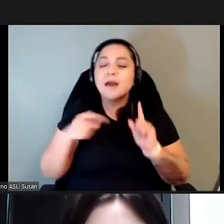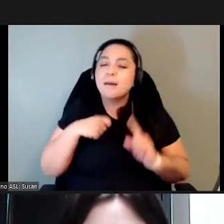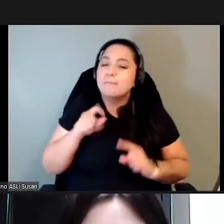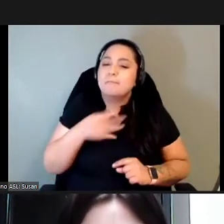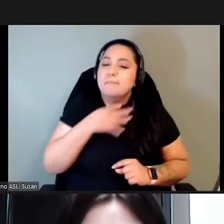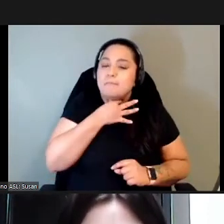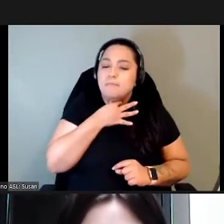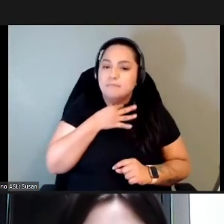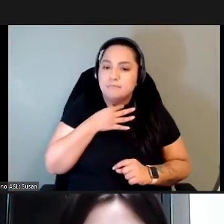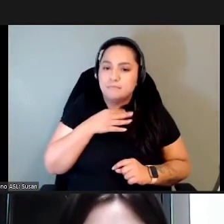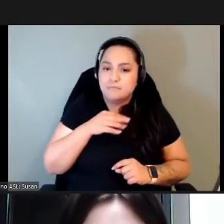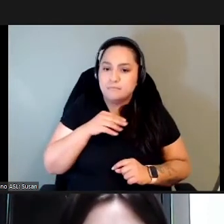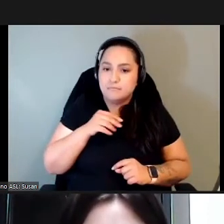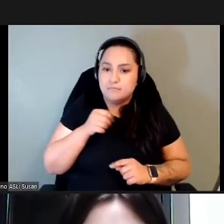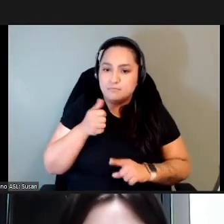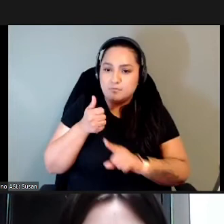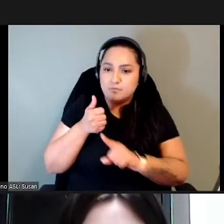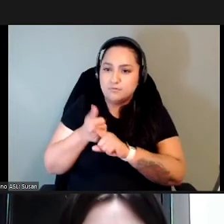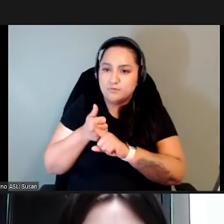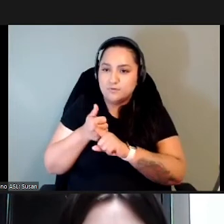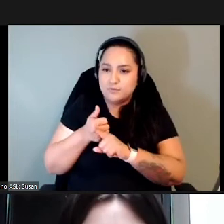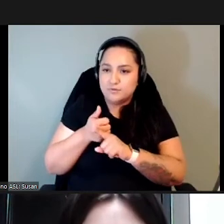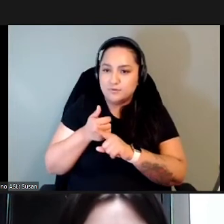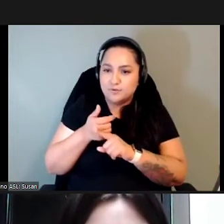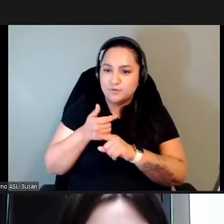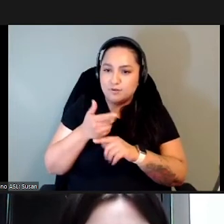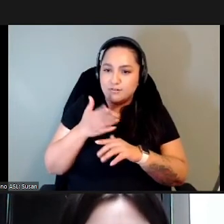Are you on a continuum with the Spanish anarchists?